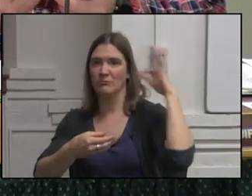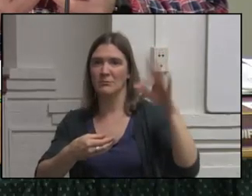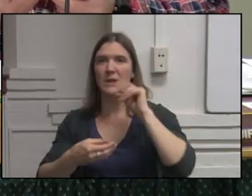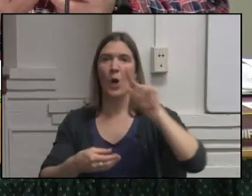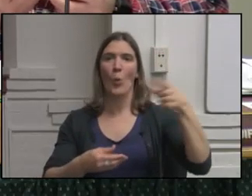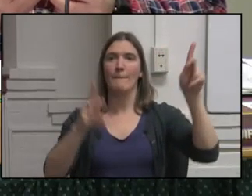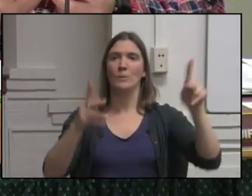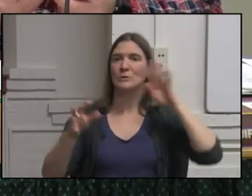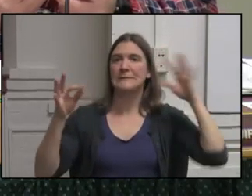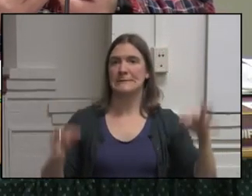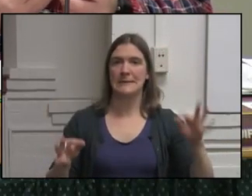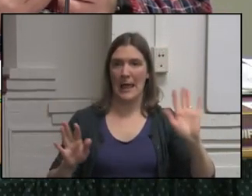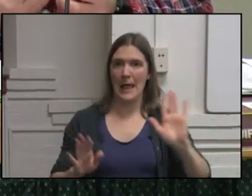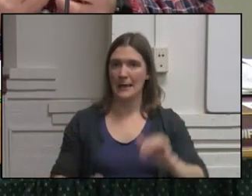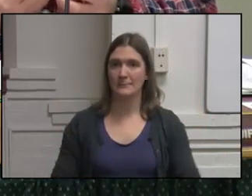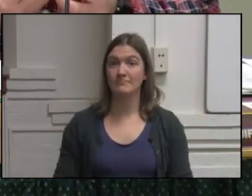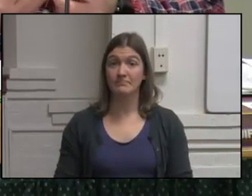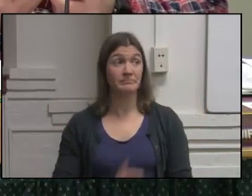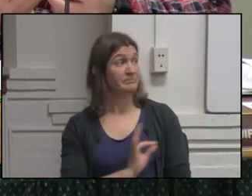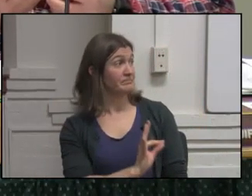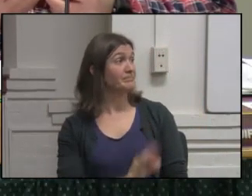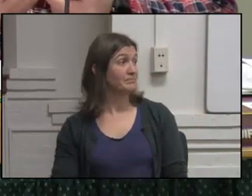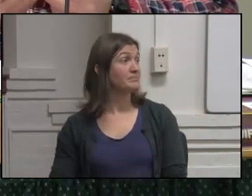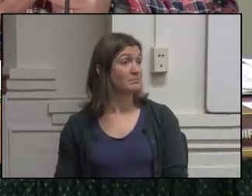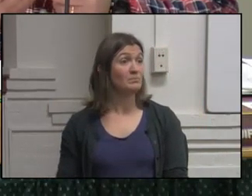in the process of crafting it. Thank you.